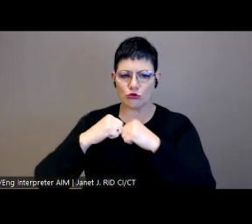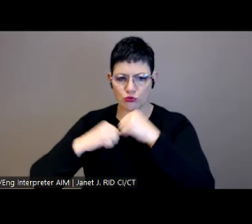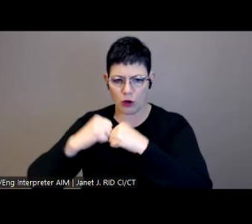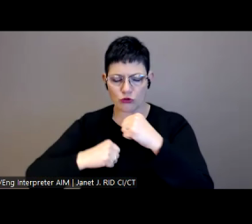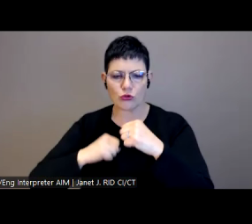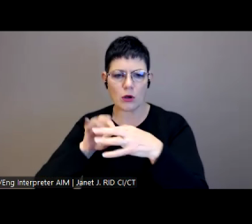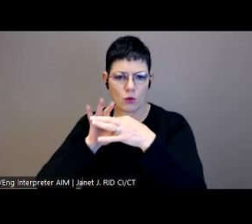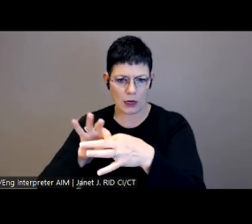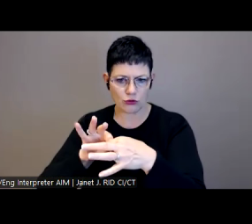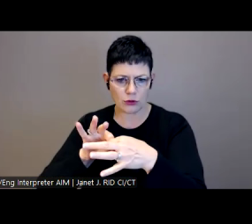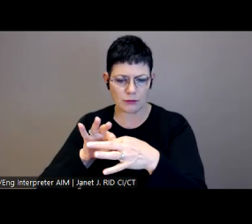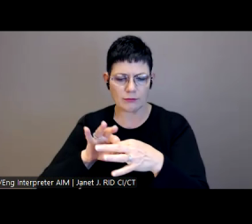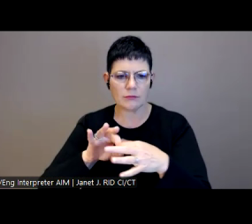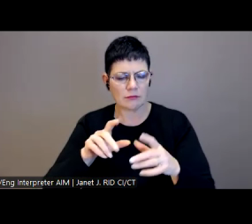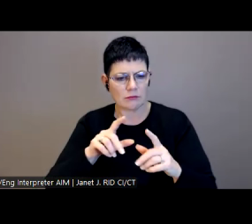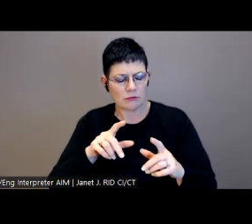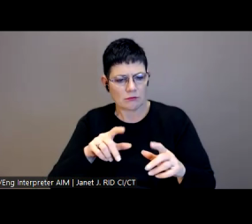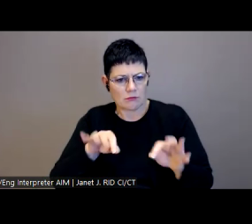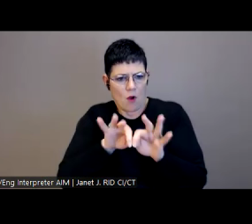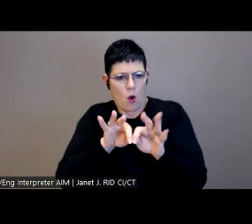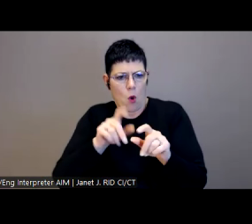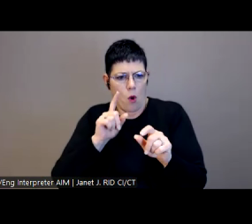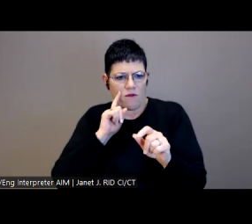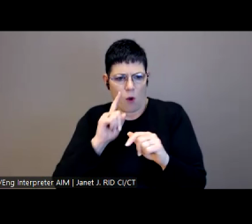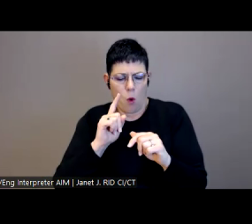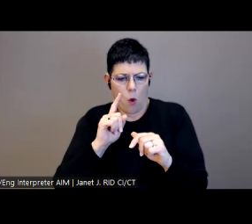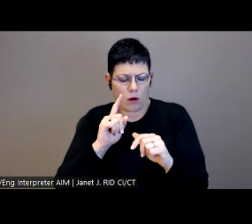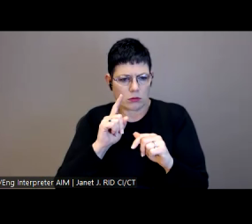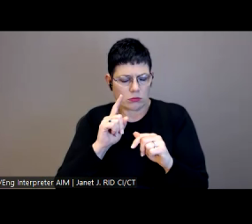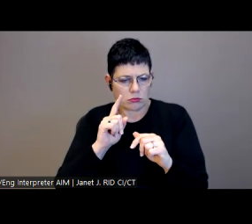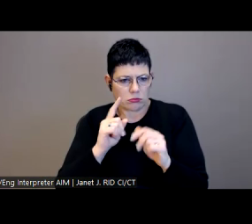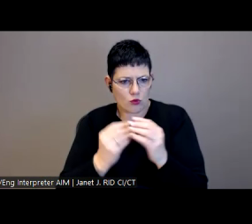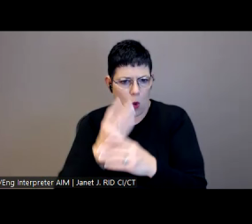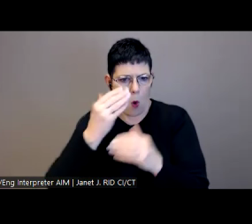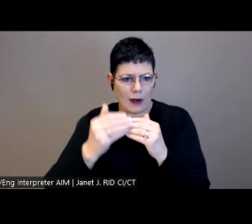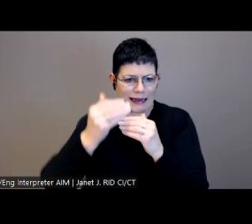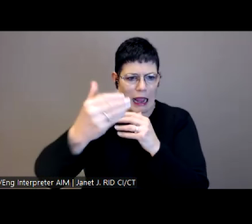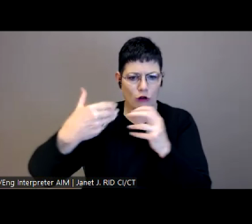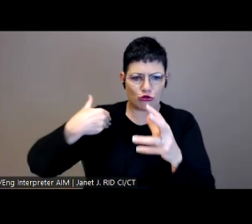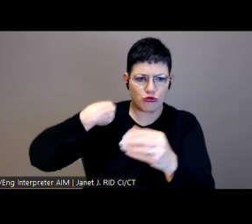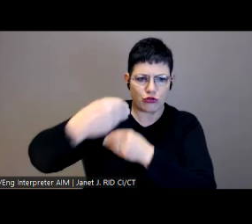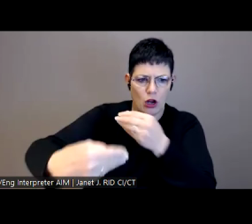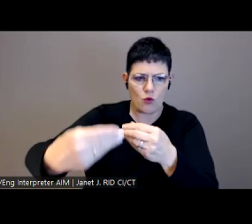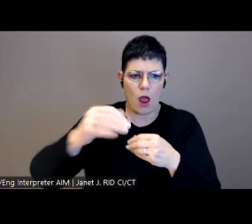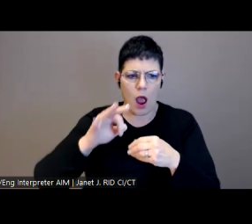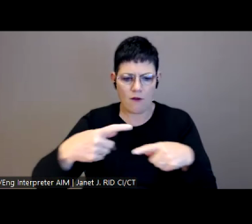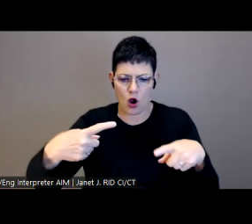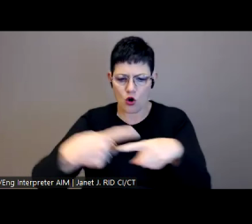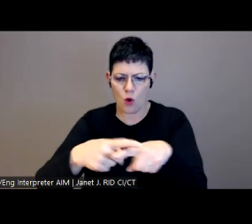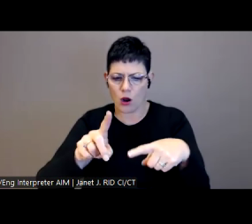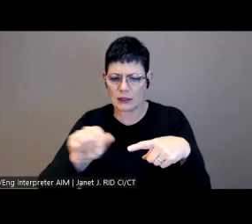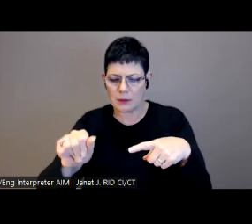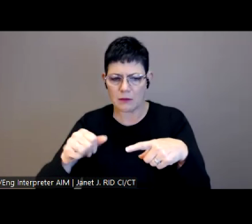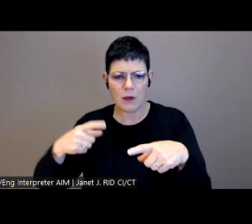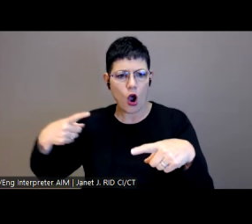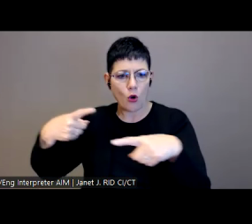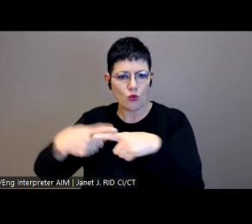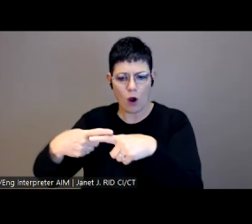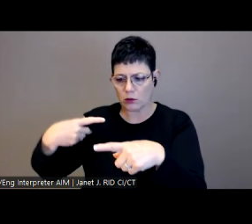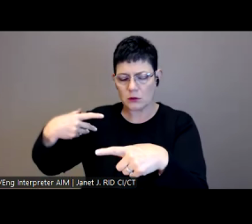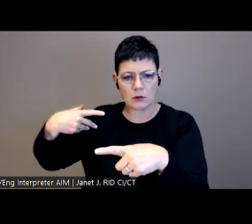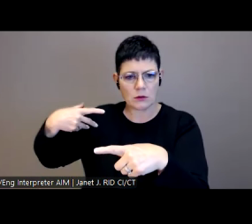relationships that are necessary to build the next generation of cross-disability, cross-generational, and